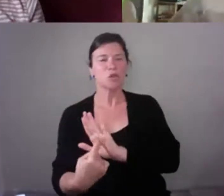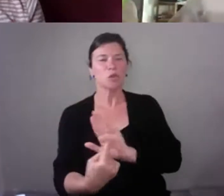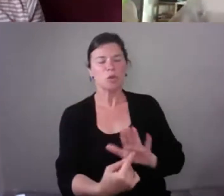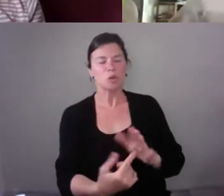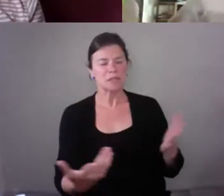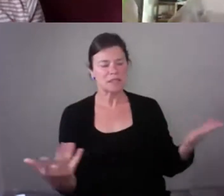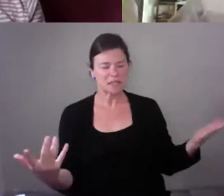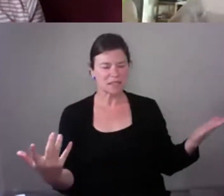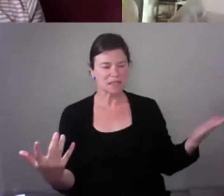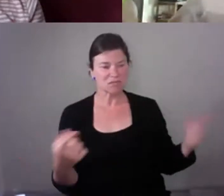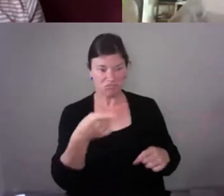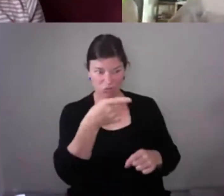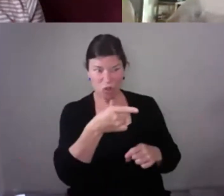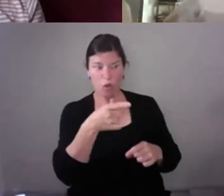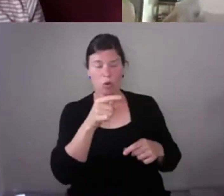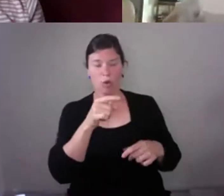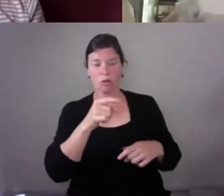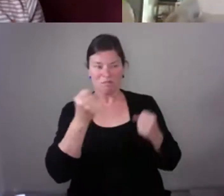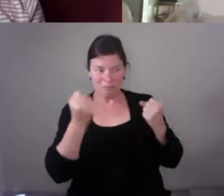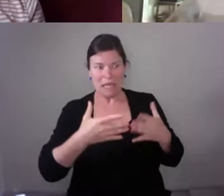you went through many steps